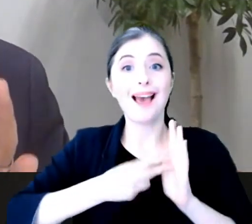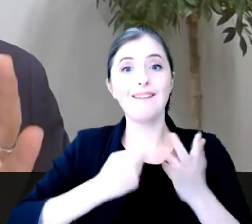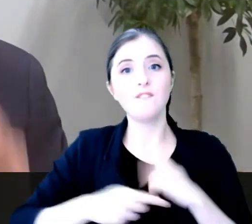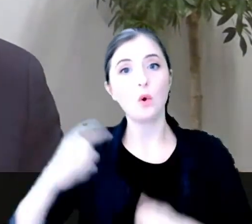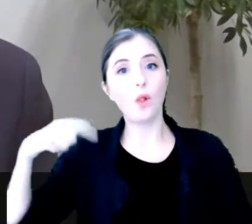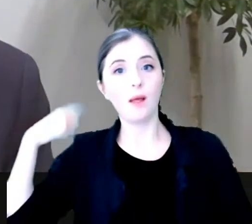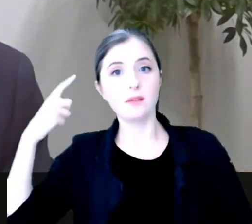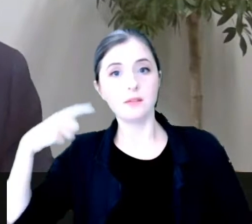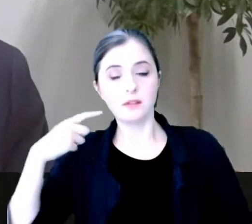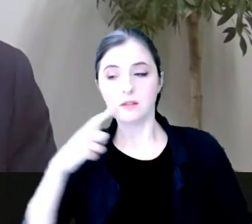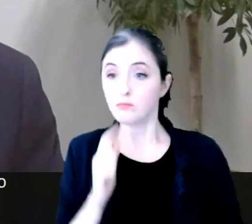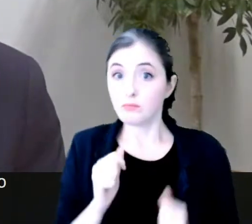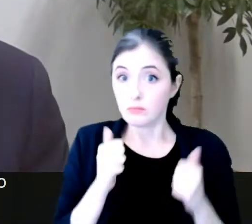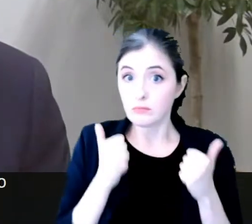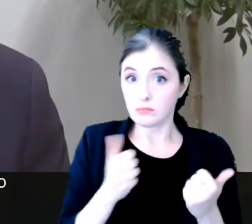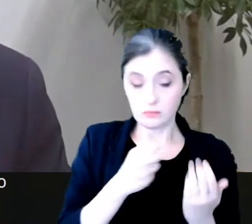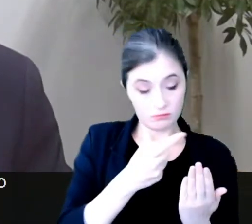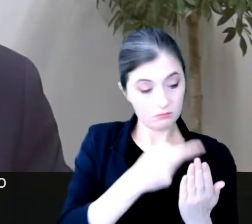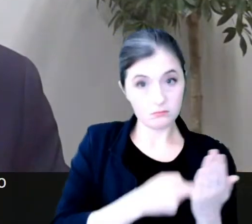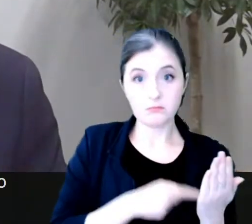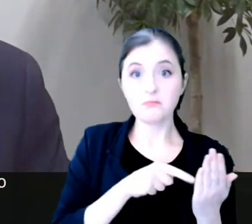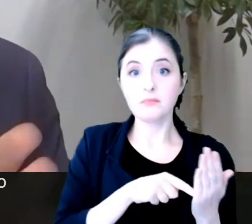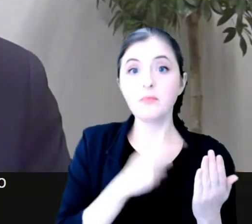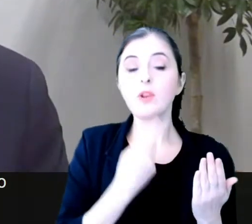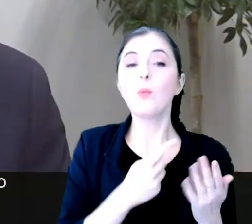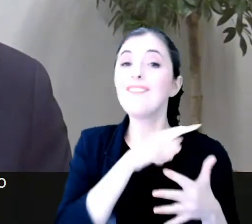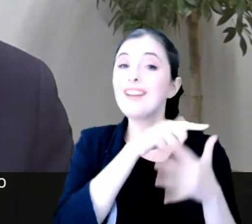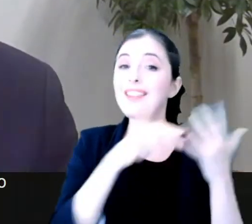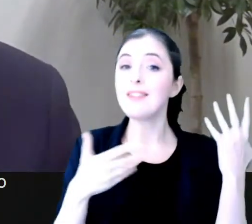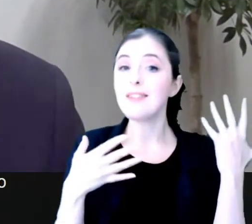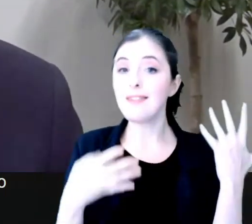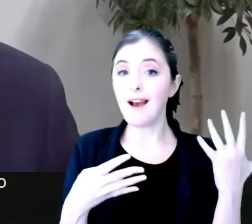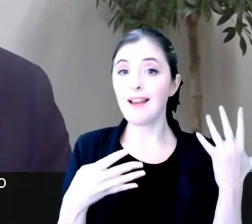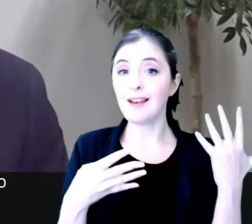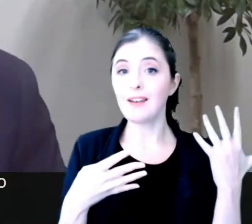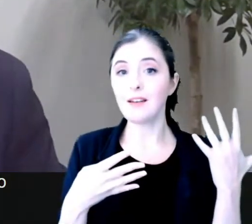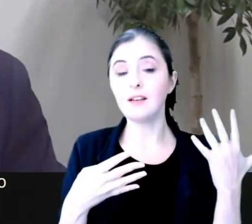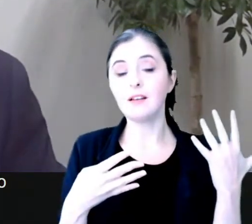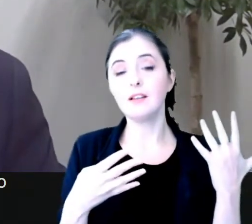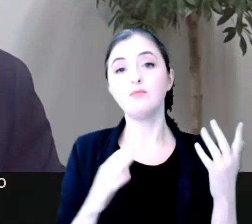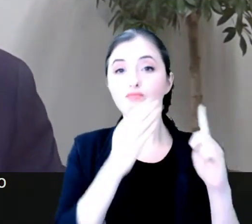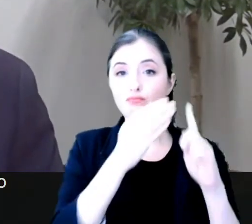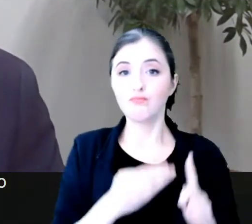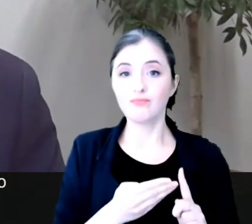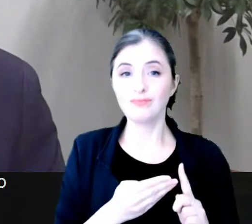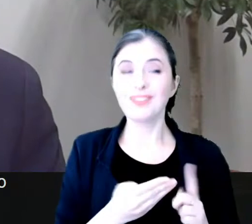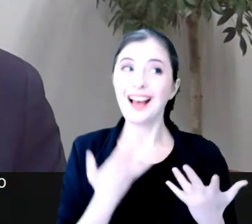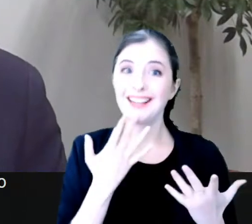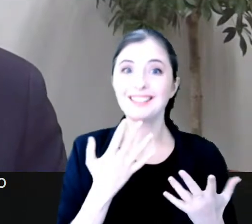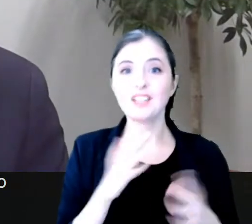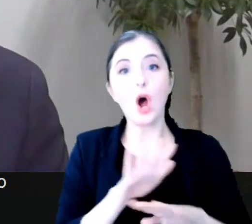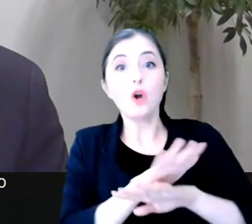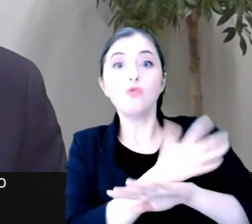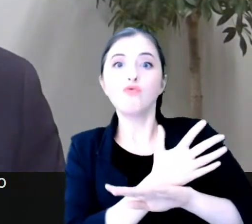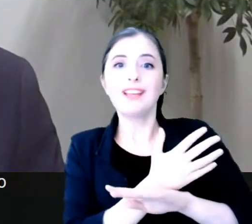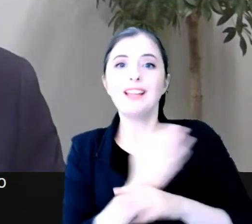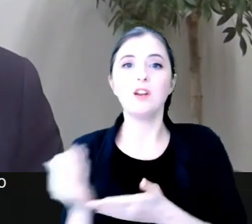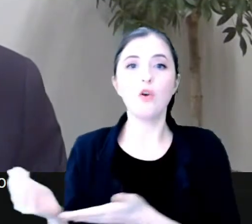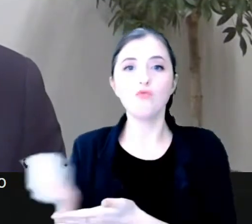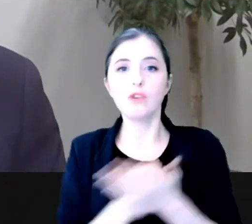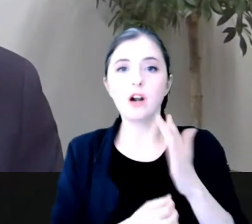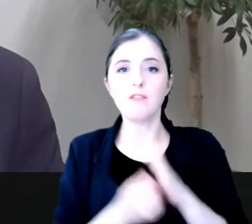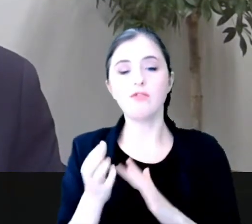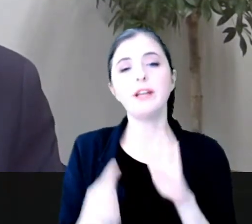our recovery missions, there's 9 of them, a green recovery is crucial. Because what we don't want to do is go back to business as